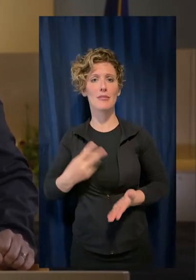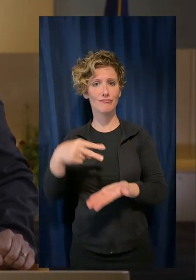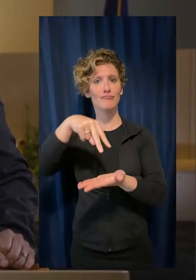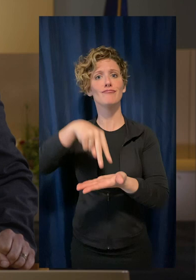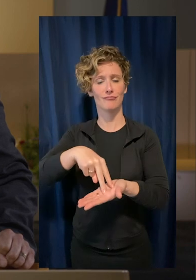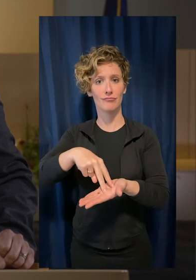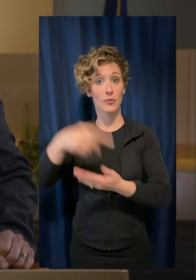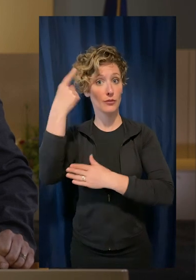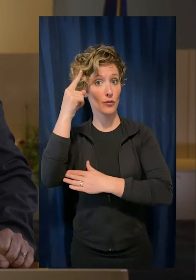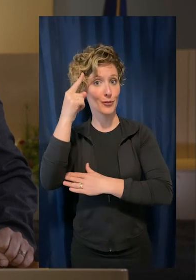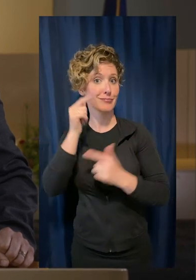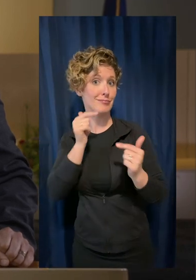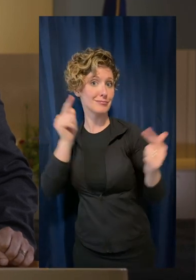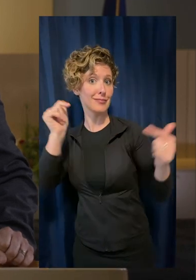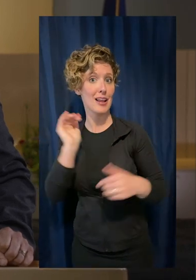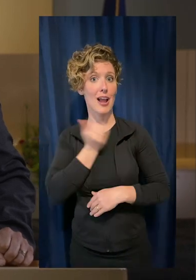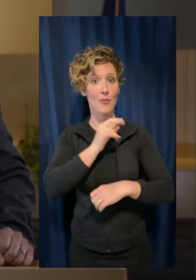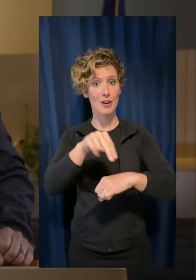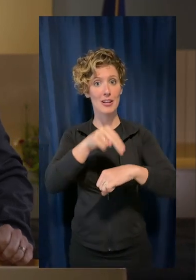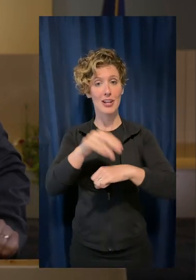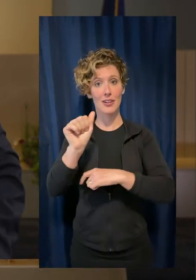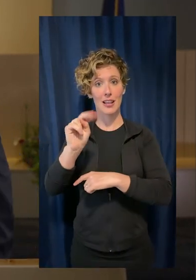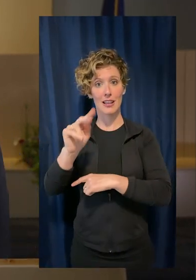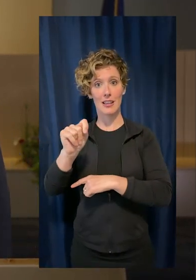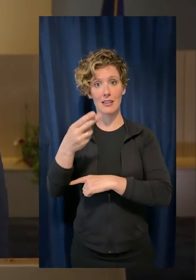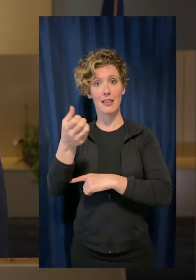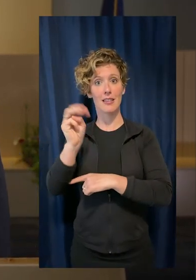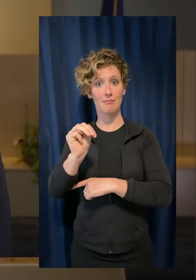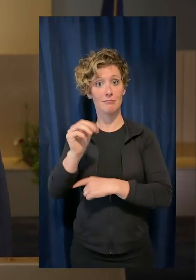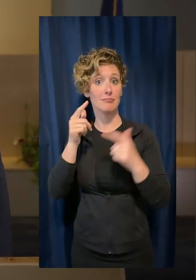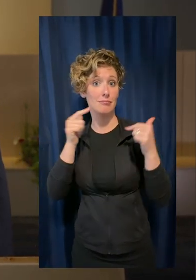being performed tonight by Mr. Todd Whitehurst.